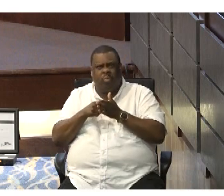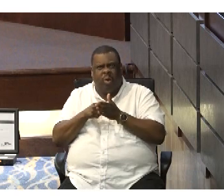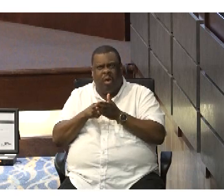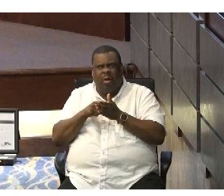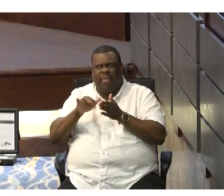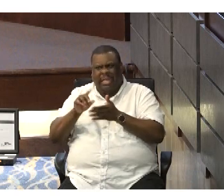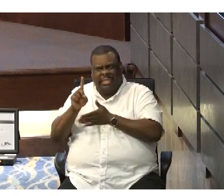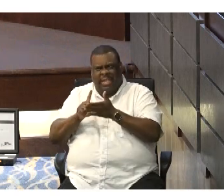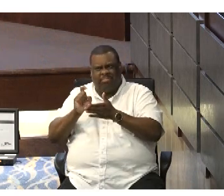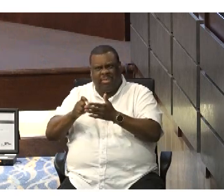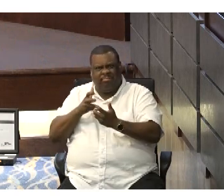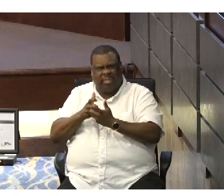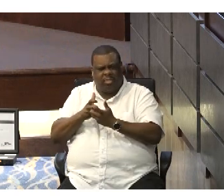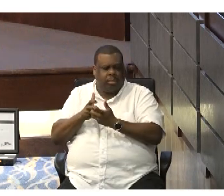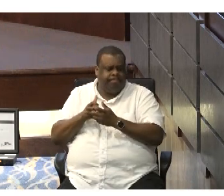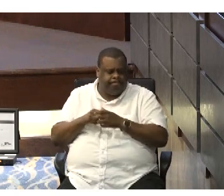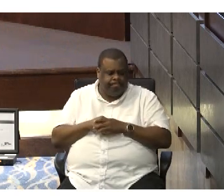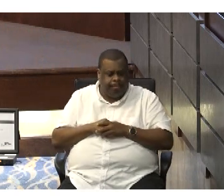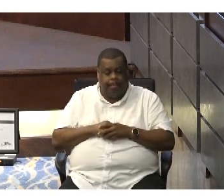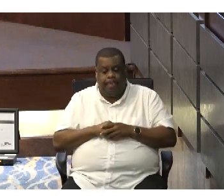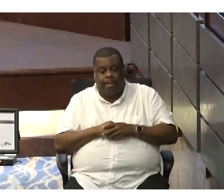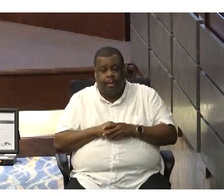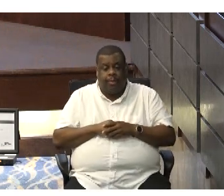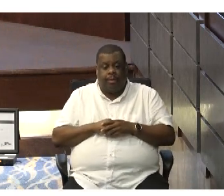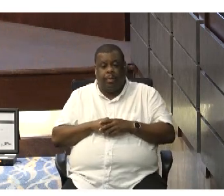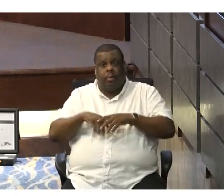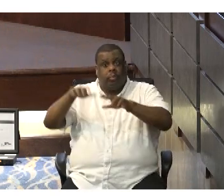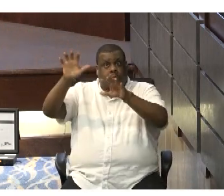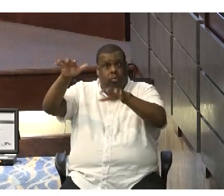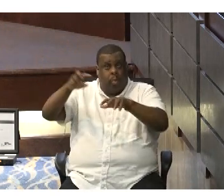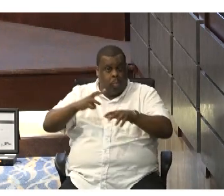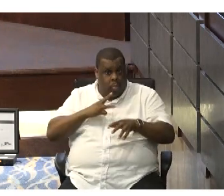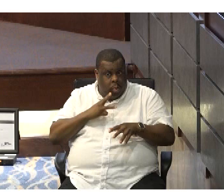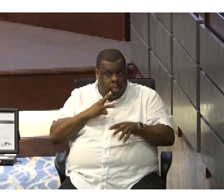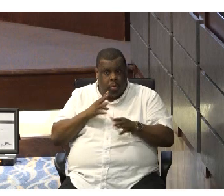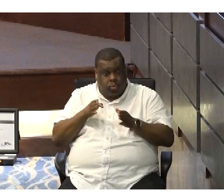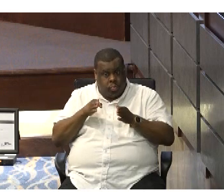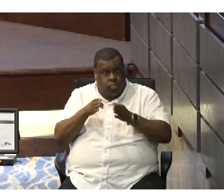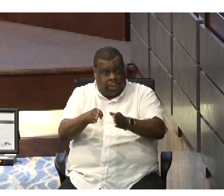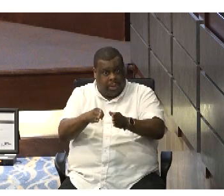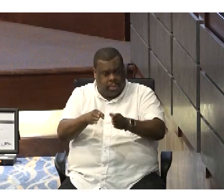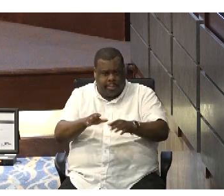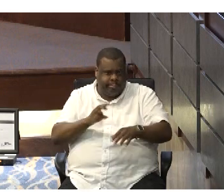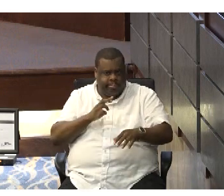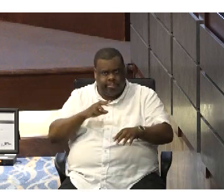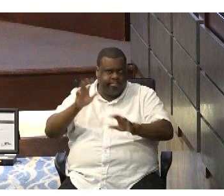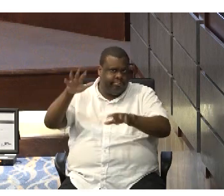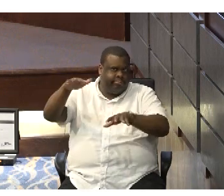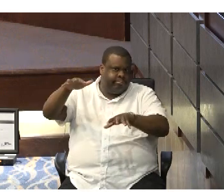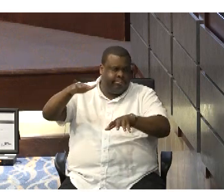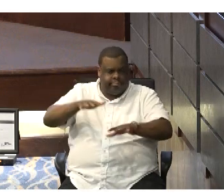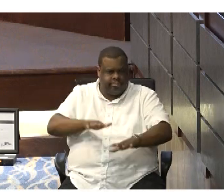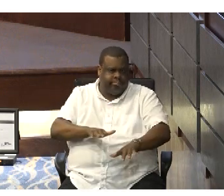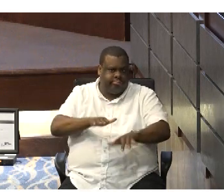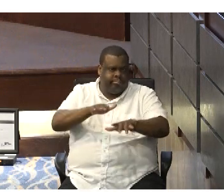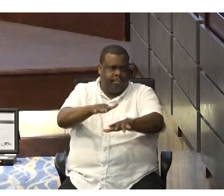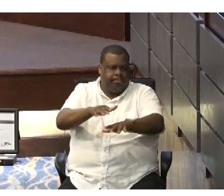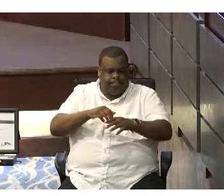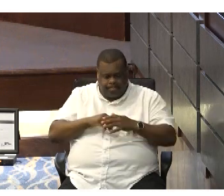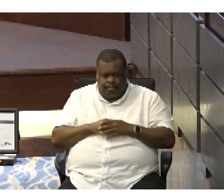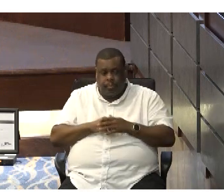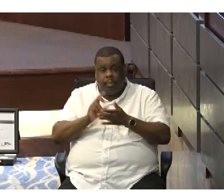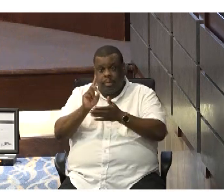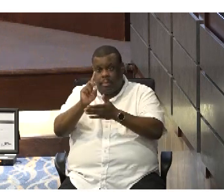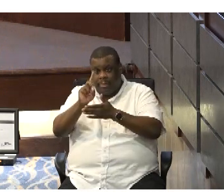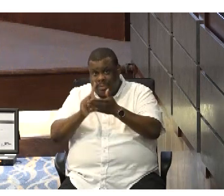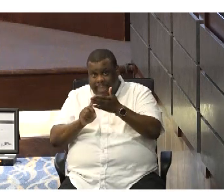design. For street and stormwater, we did earlier in the year have multiple meetings with the design community, the